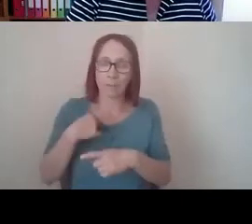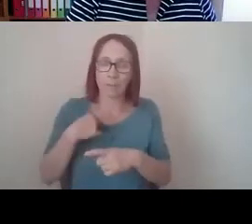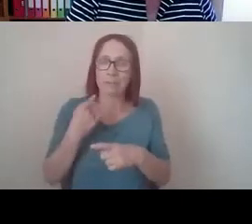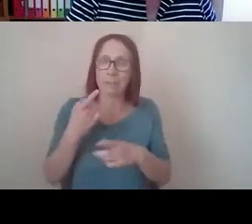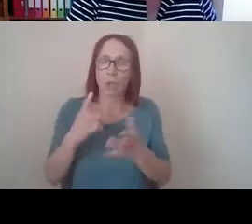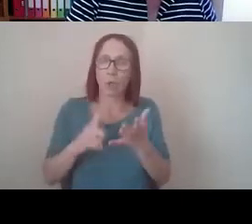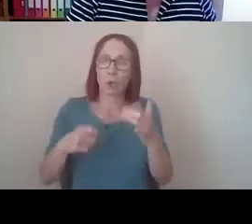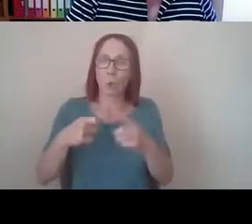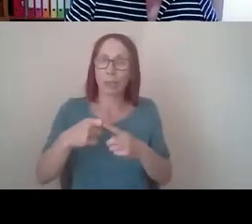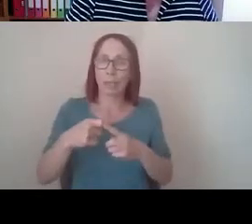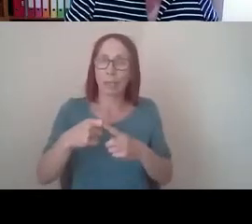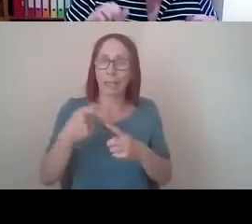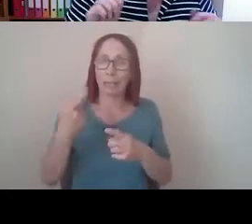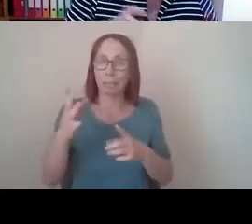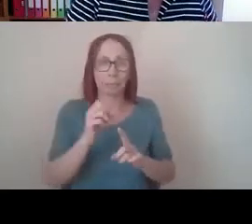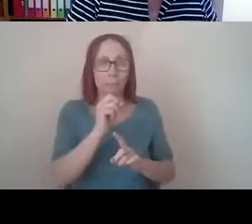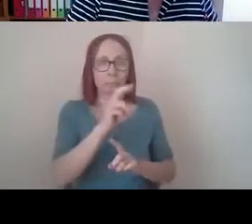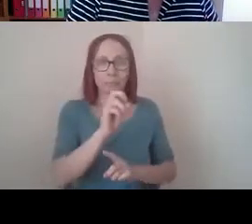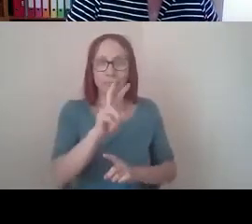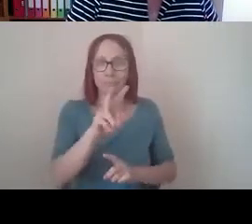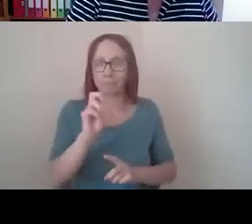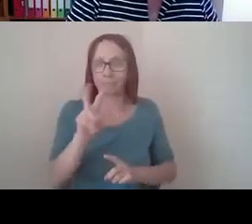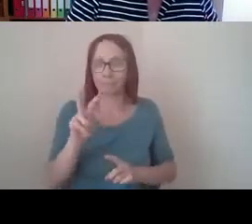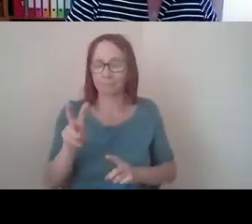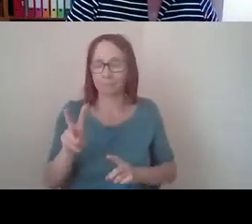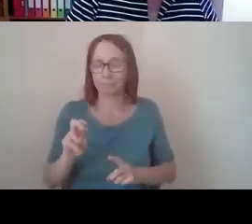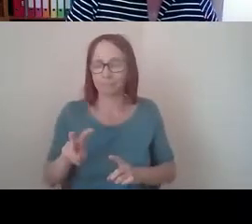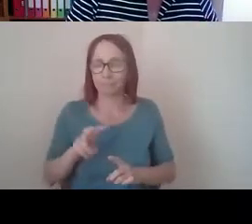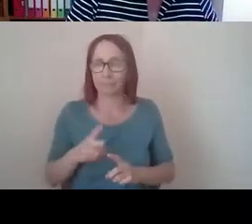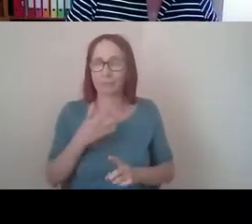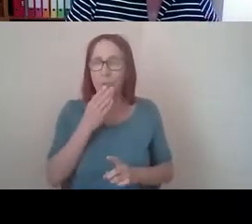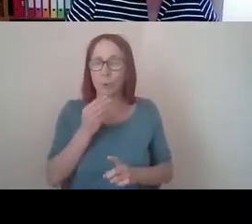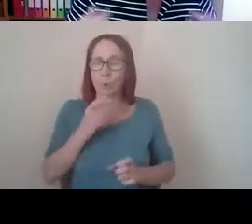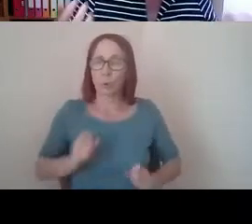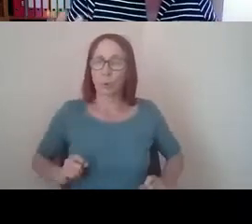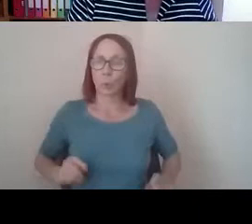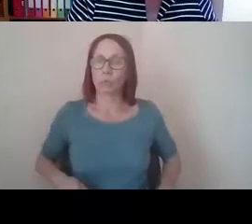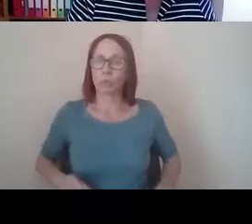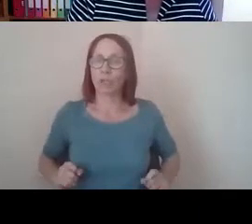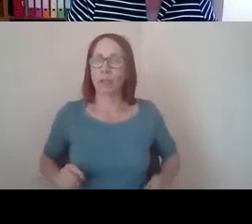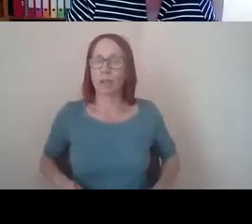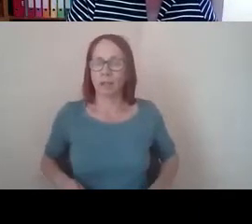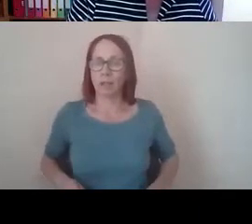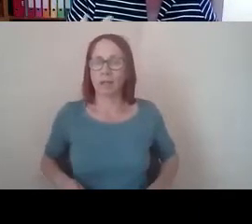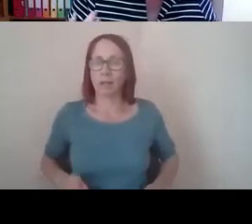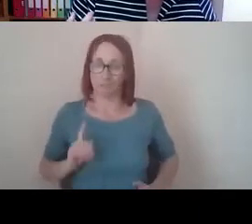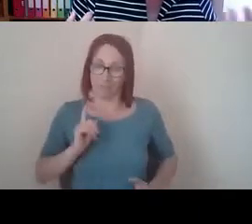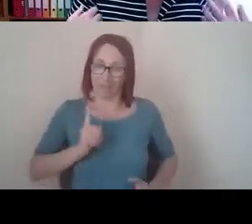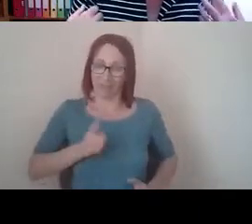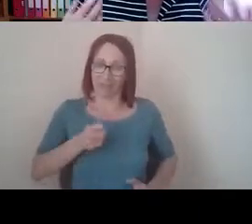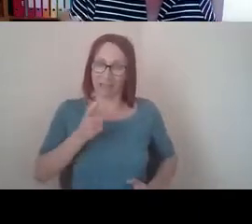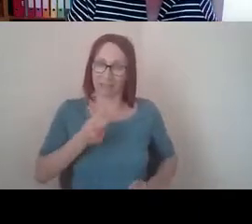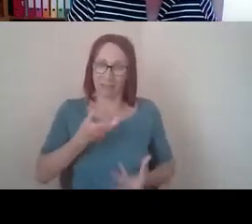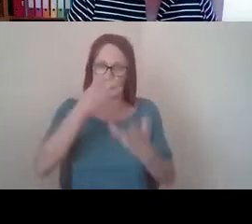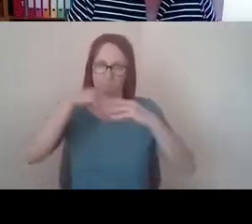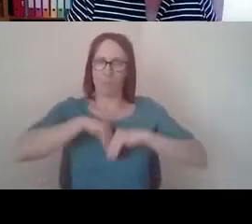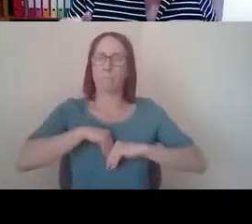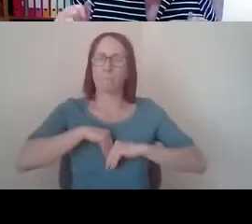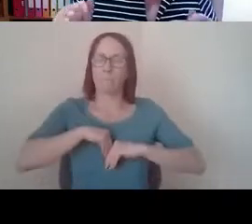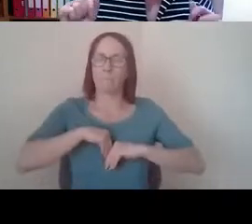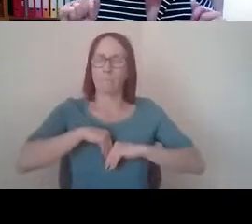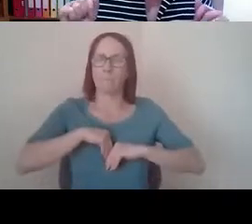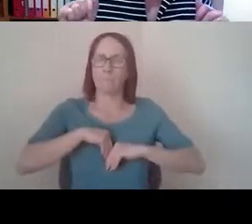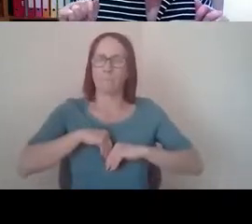my wheelchair. And it was that experience and the knowledge that I learned through that